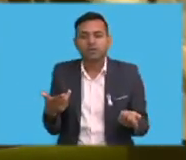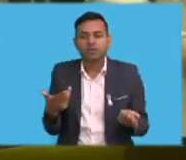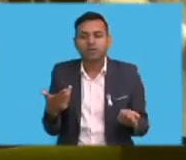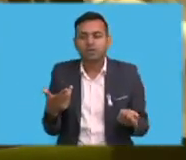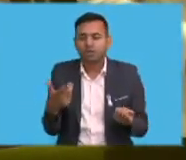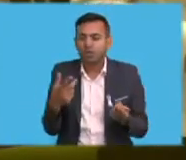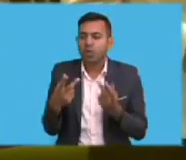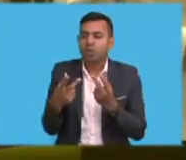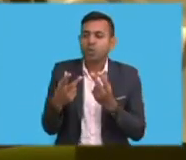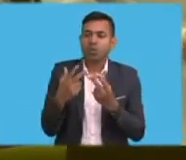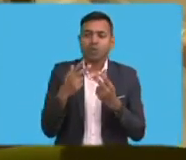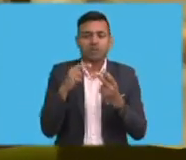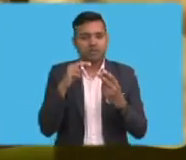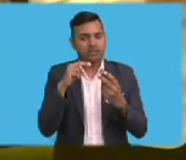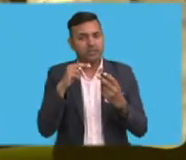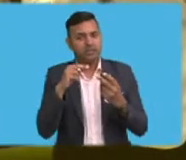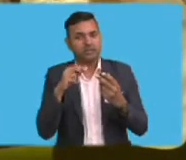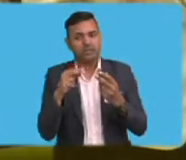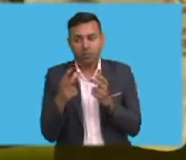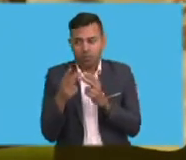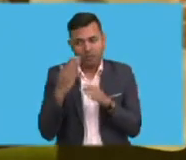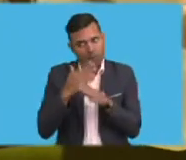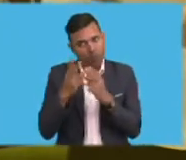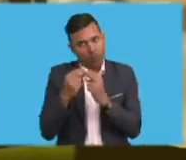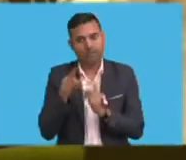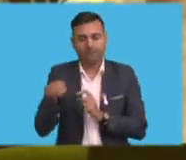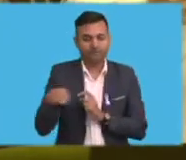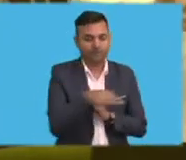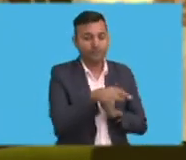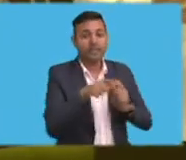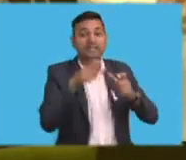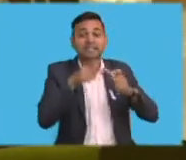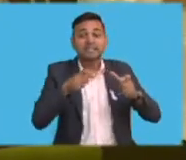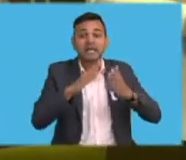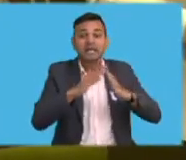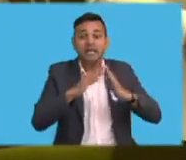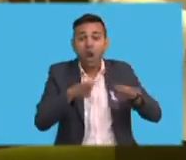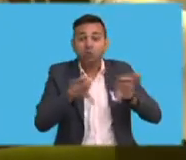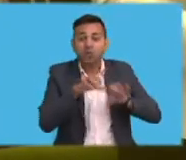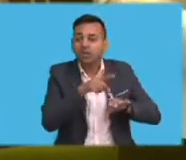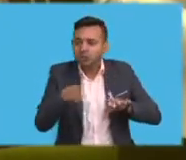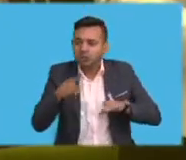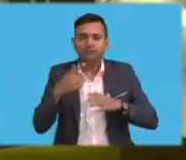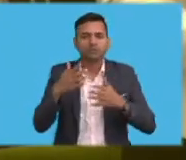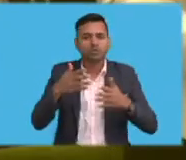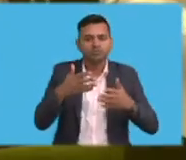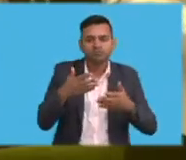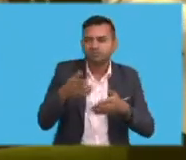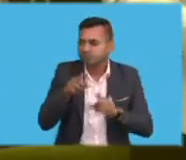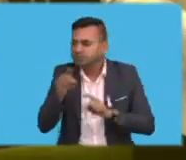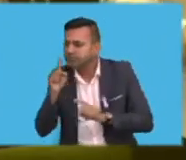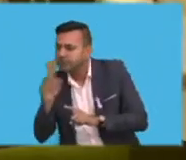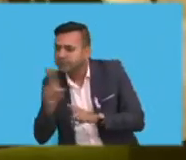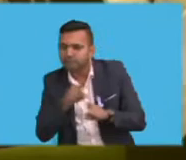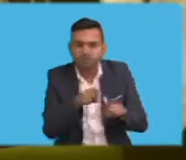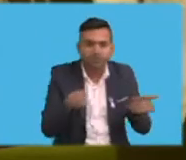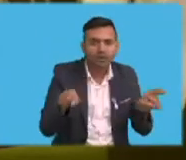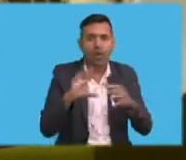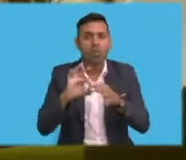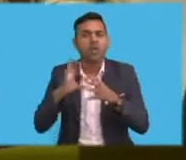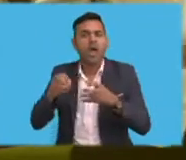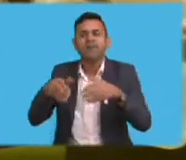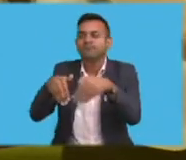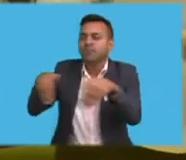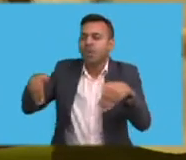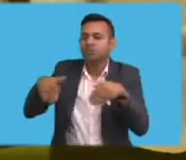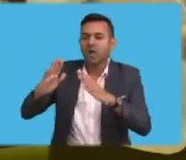councils. The town councils look after their own boundaries. The rural authorities' boundaries come under the Ministry of Health. But again, in partnership with the local